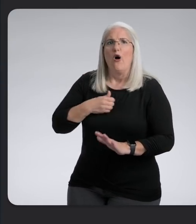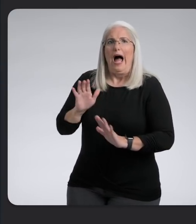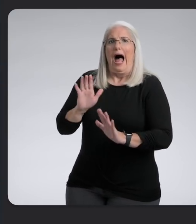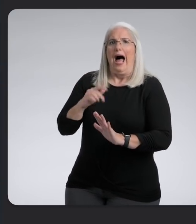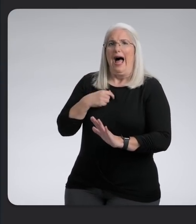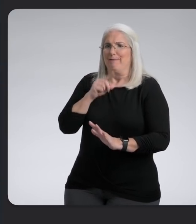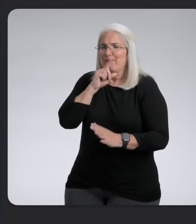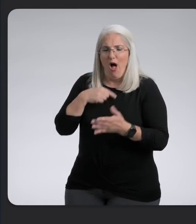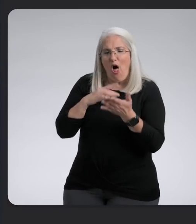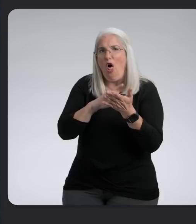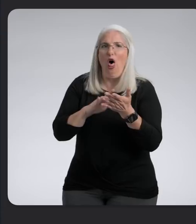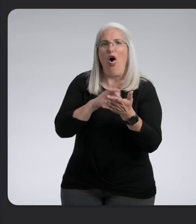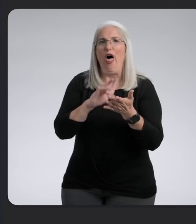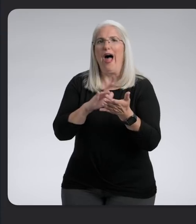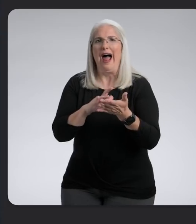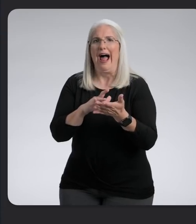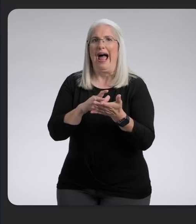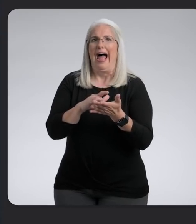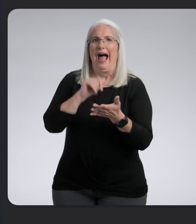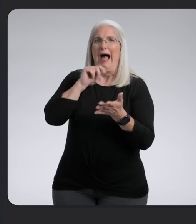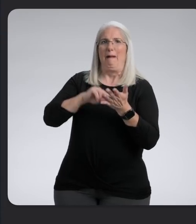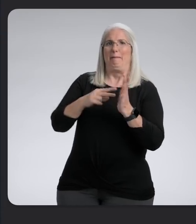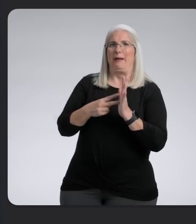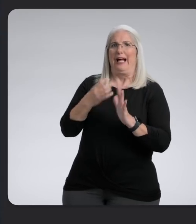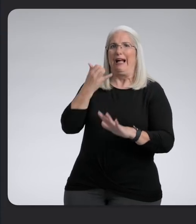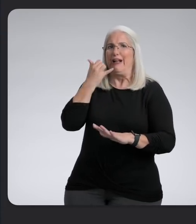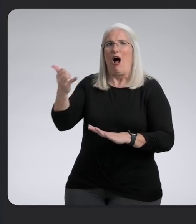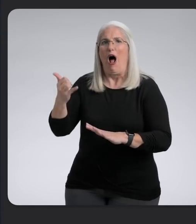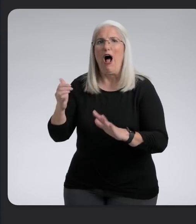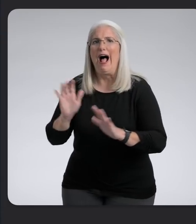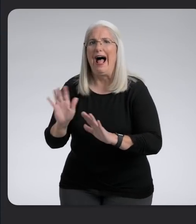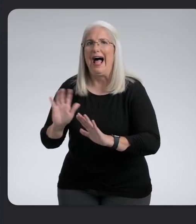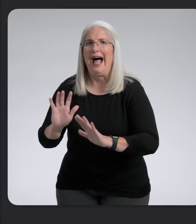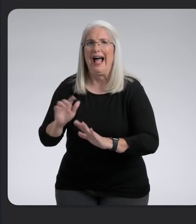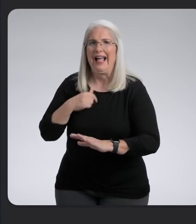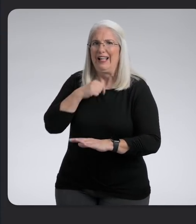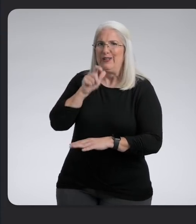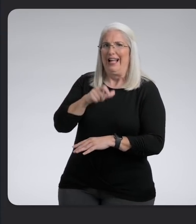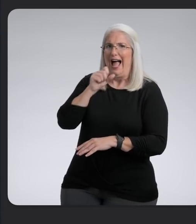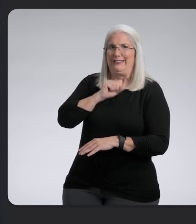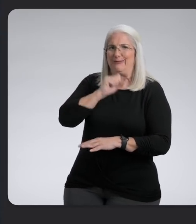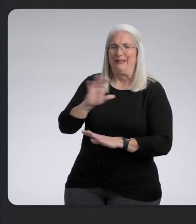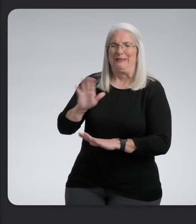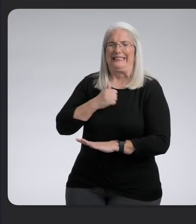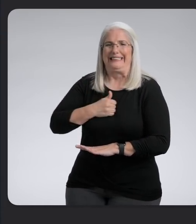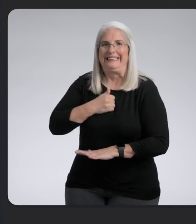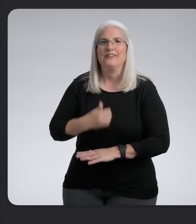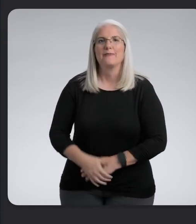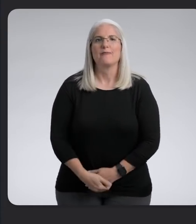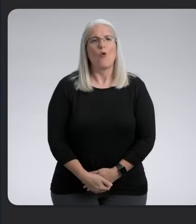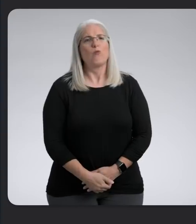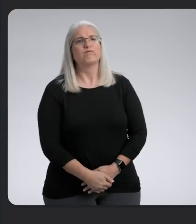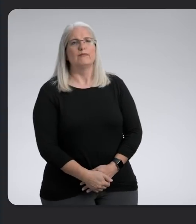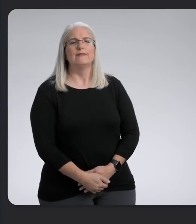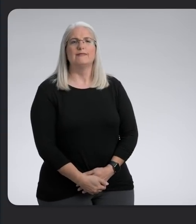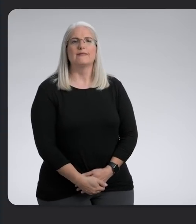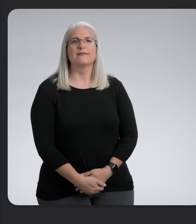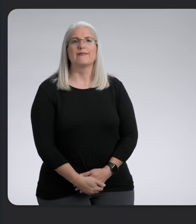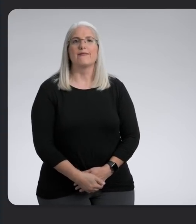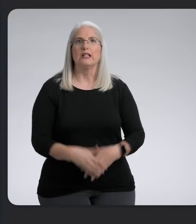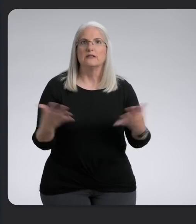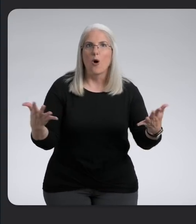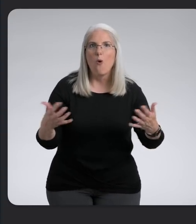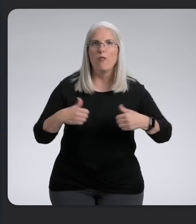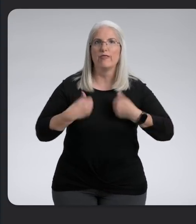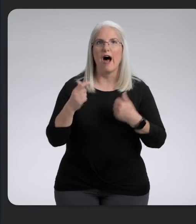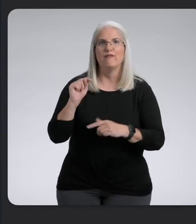deep neural network here to a photo of your shop. No actual need for ice cream at this time. Gotta drop. Bye. Live Text works